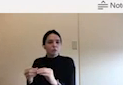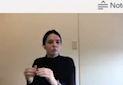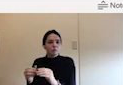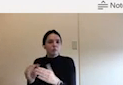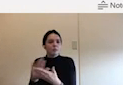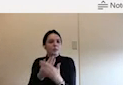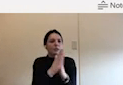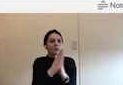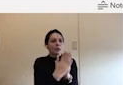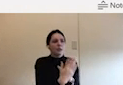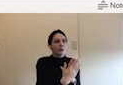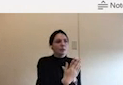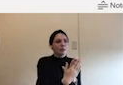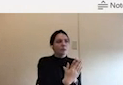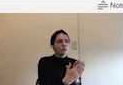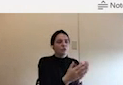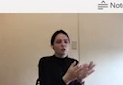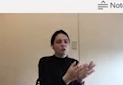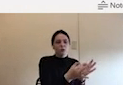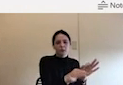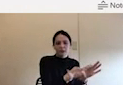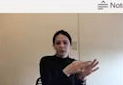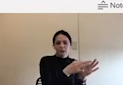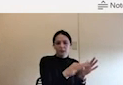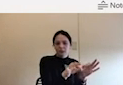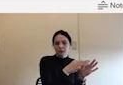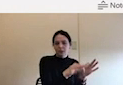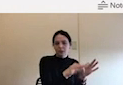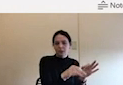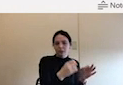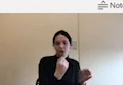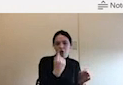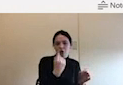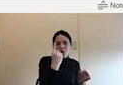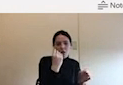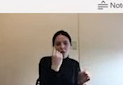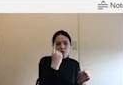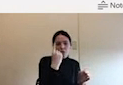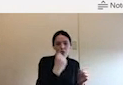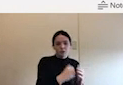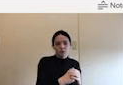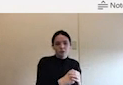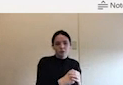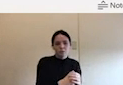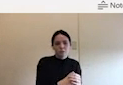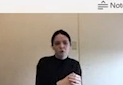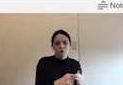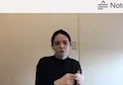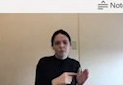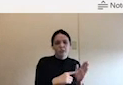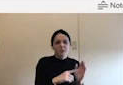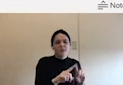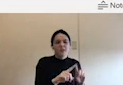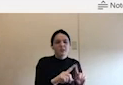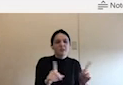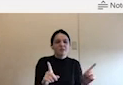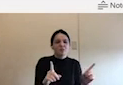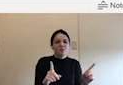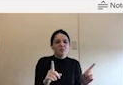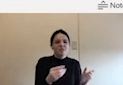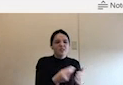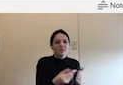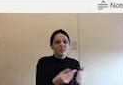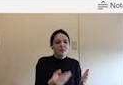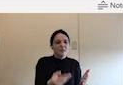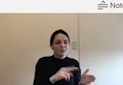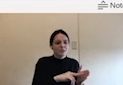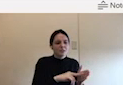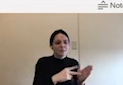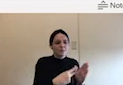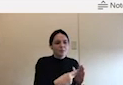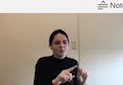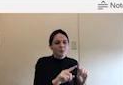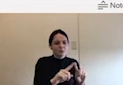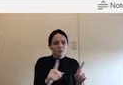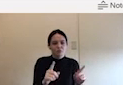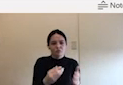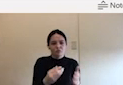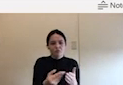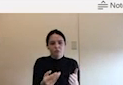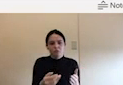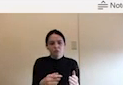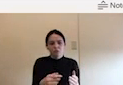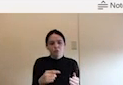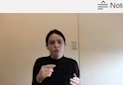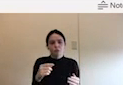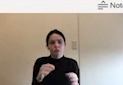formal mathematical logic syntax of different symbols that mean different phrases. But you really are reading sentences. There is